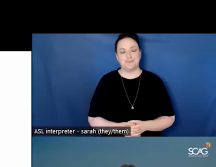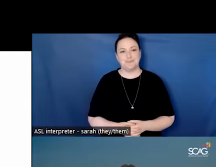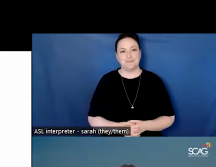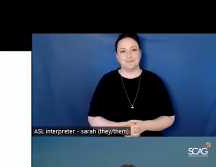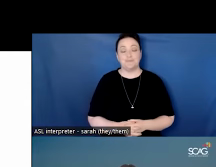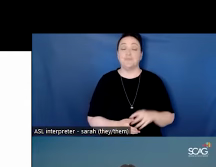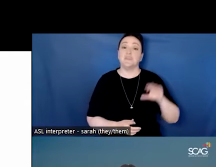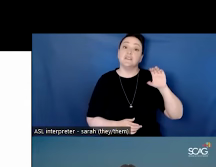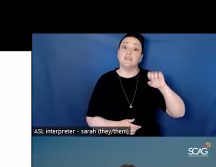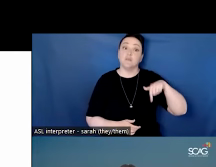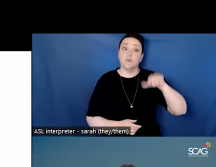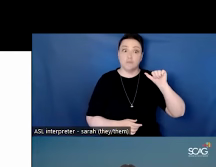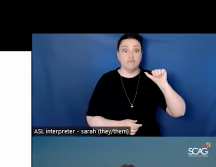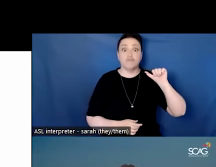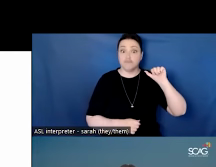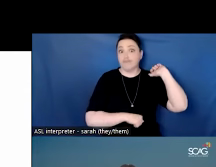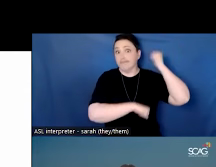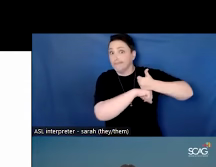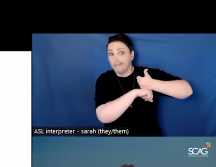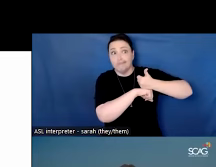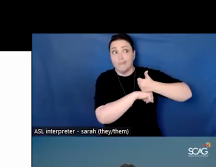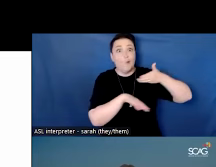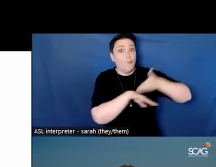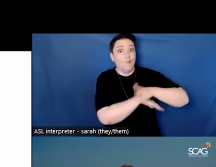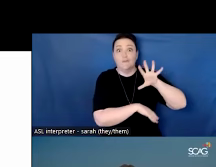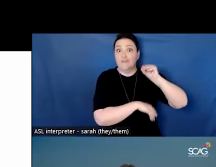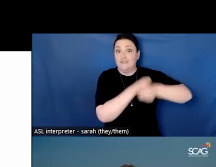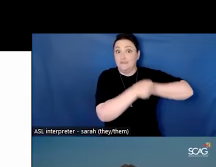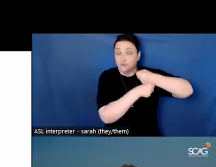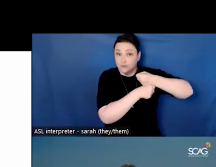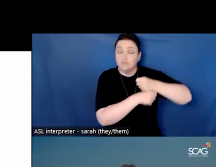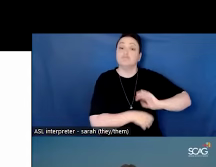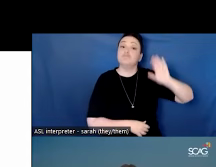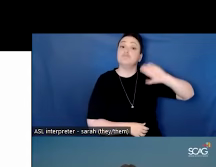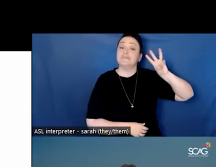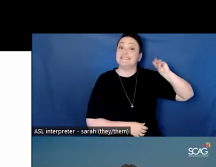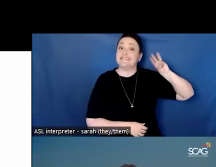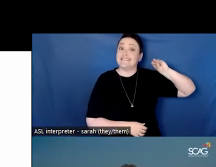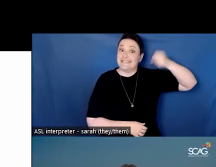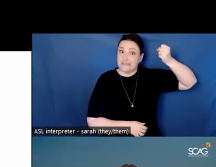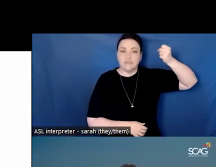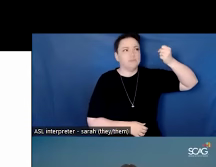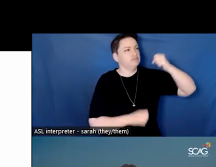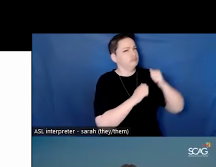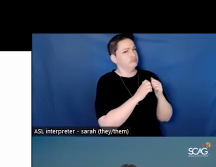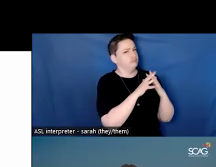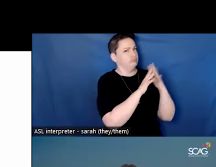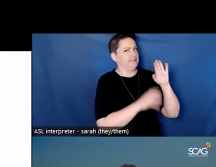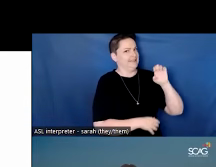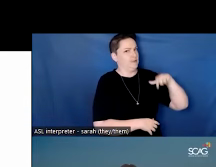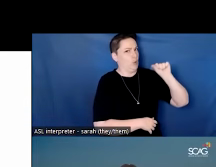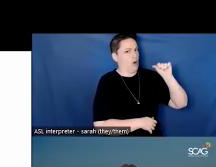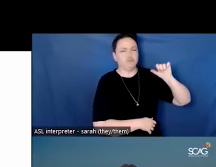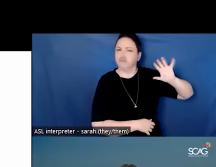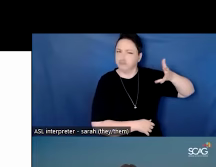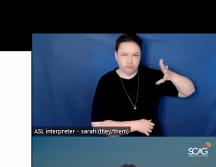CEQA has been with us for over 5 decades, but in the 60s, CEQA did not exist. The movement started